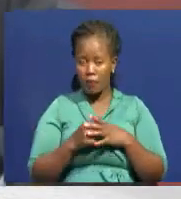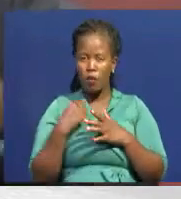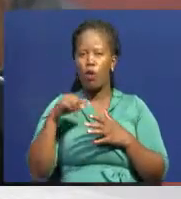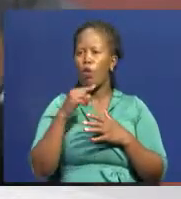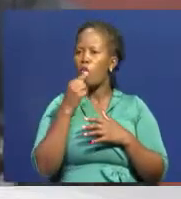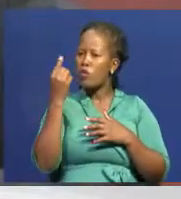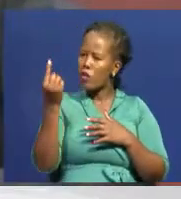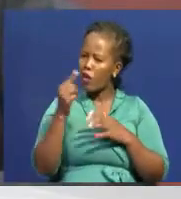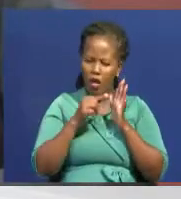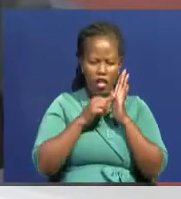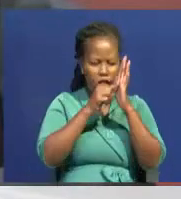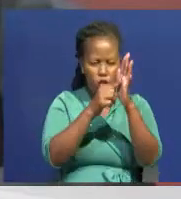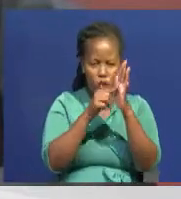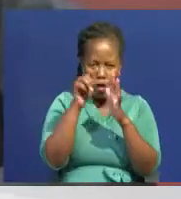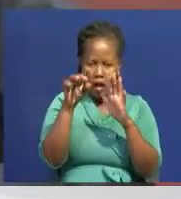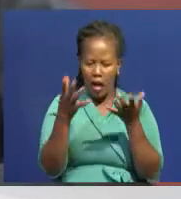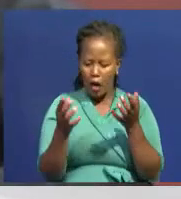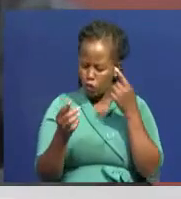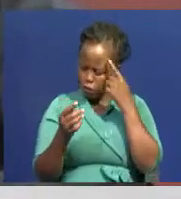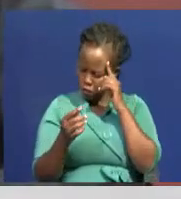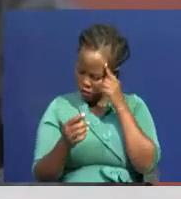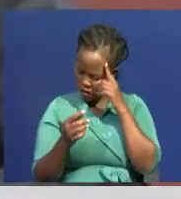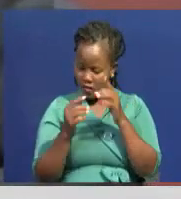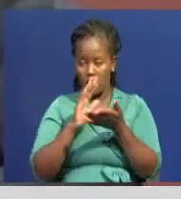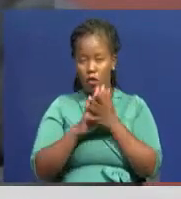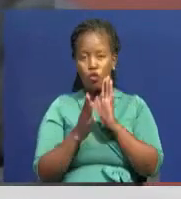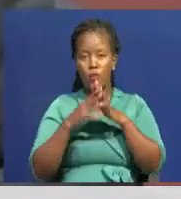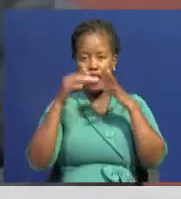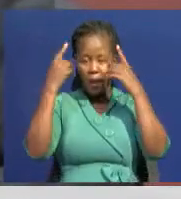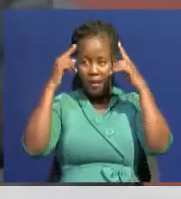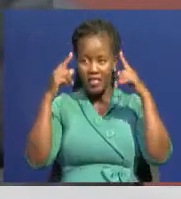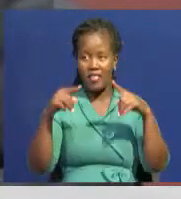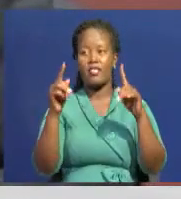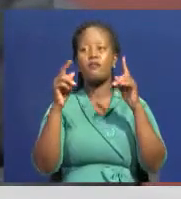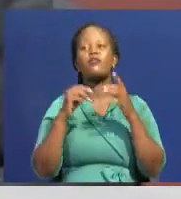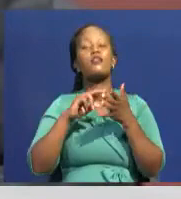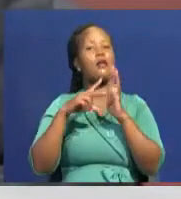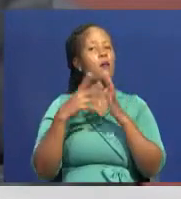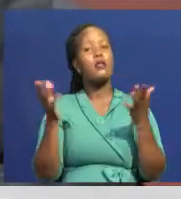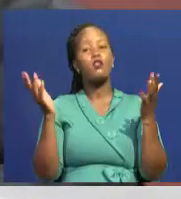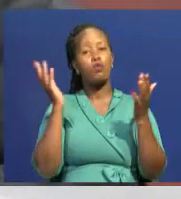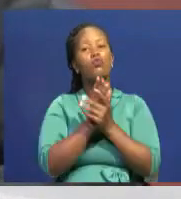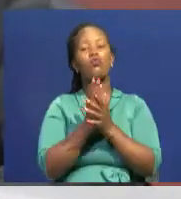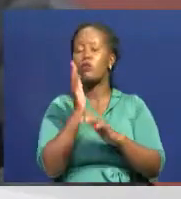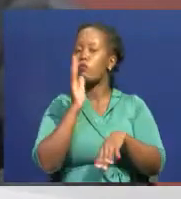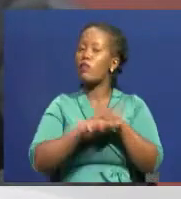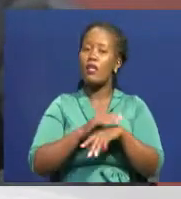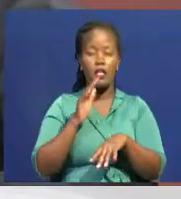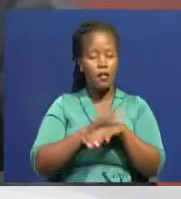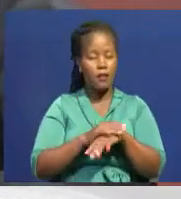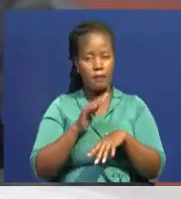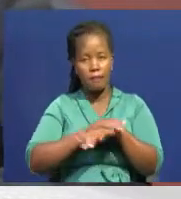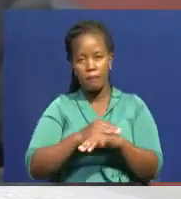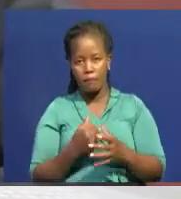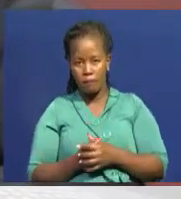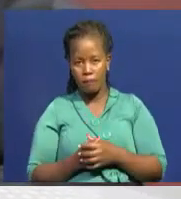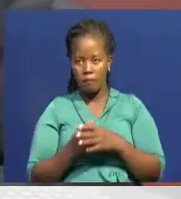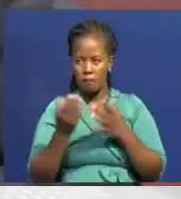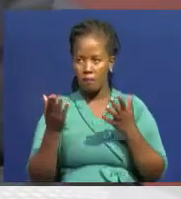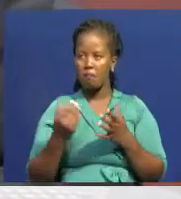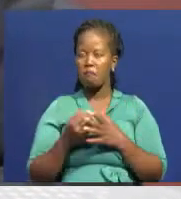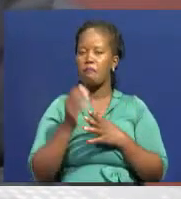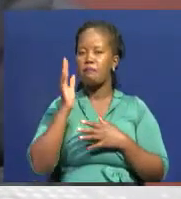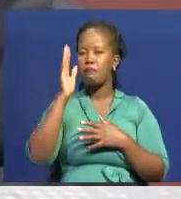showing you this is how to think to be successful in this area. So yes, it will be very relevant in that sense. Yeah, and let's now cross